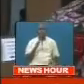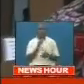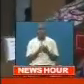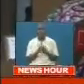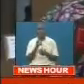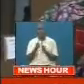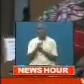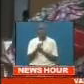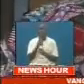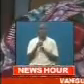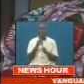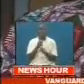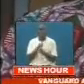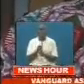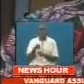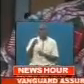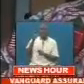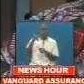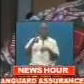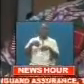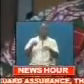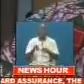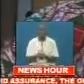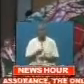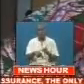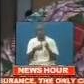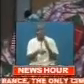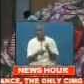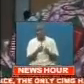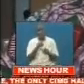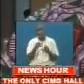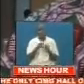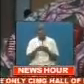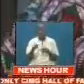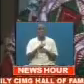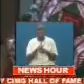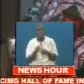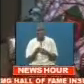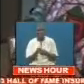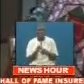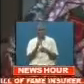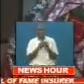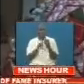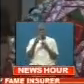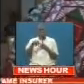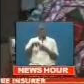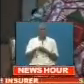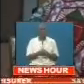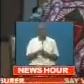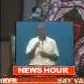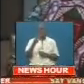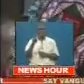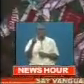high, year low, and they are selling price, last transaction. Some are 2%,